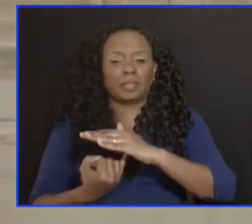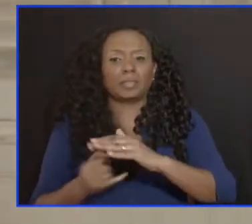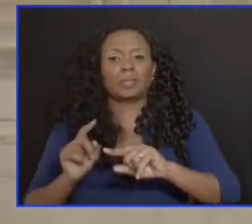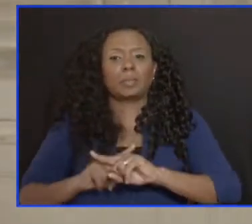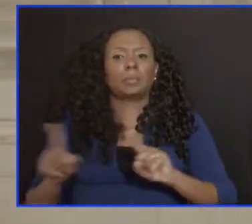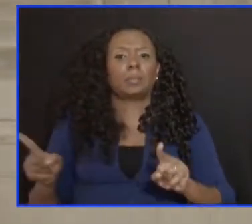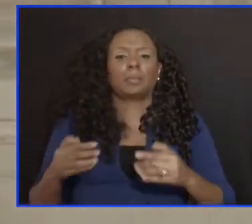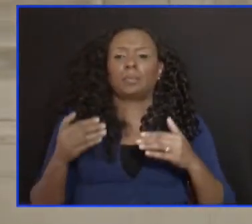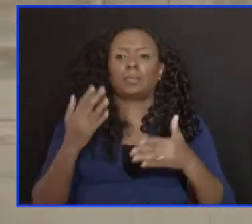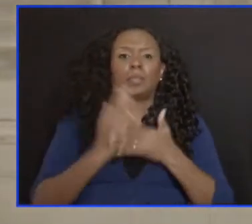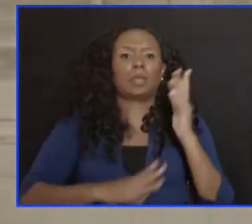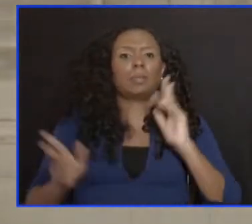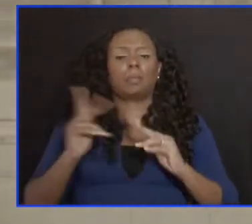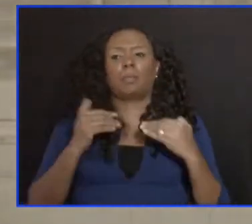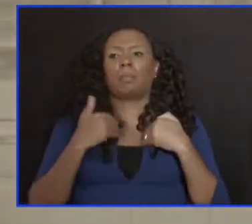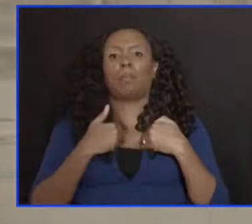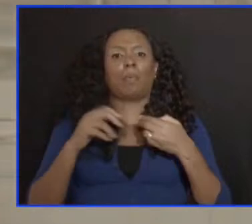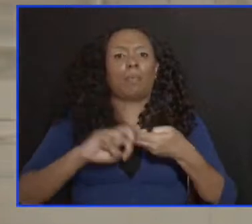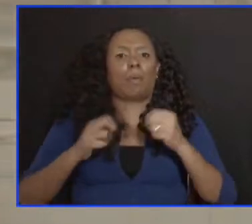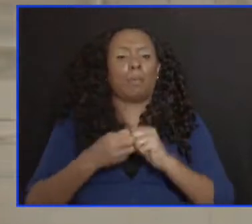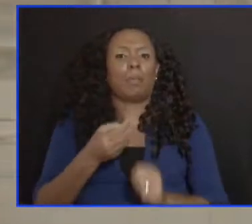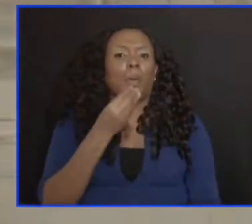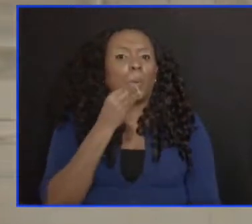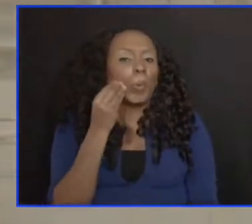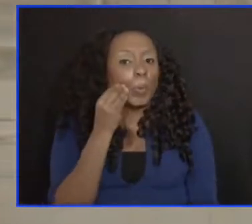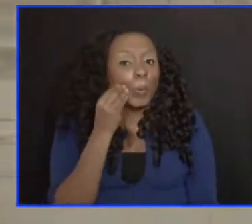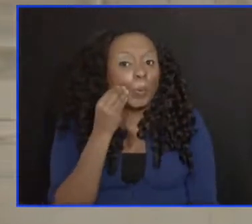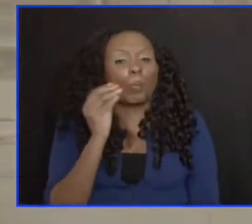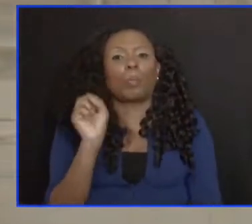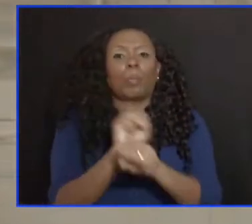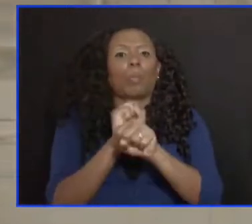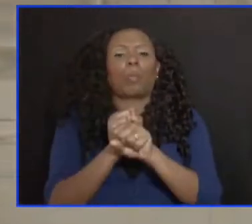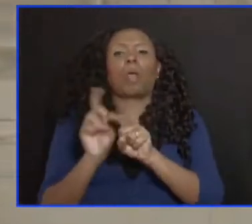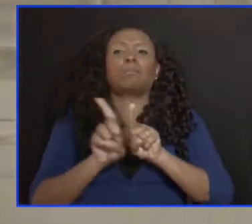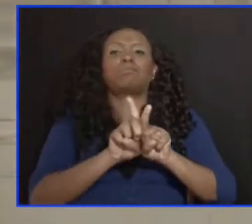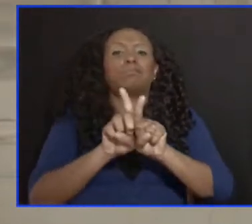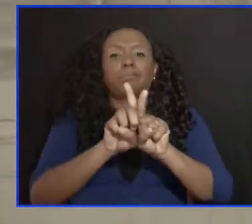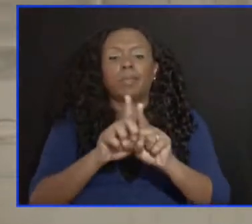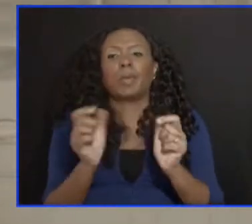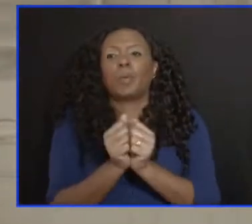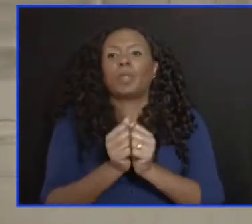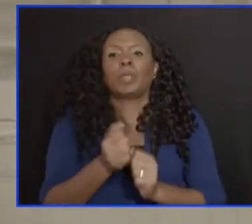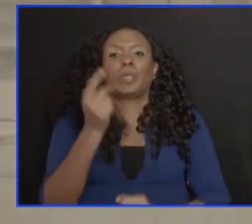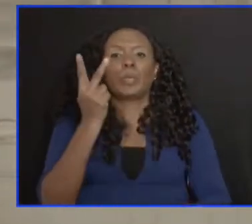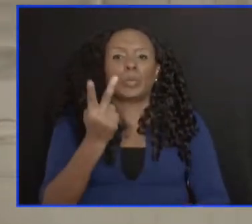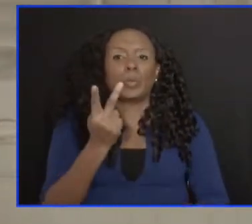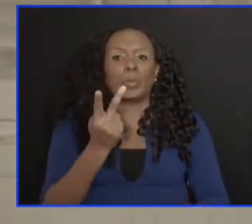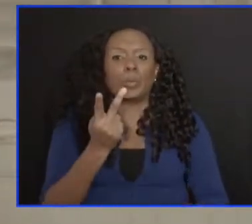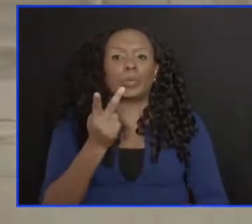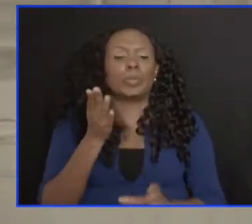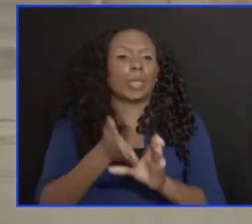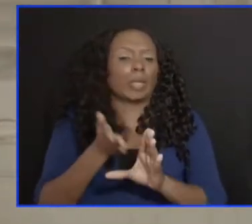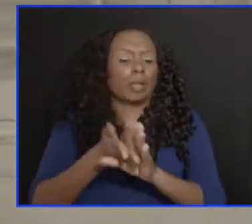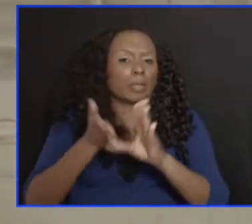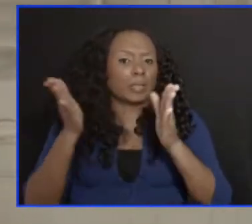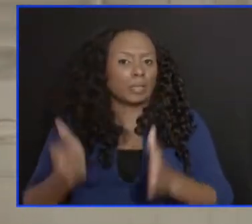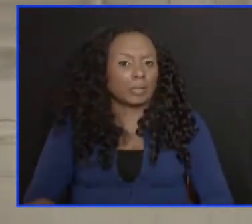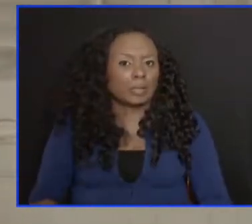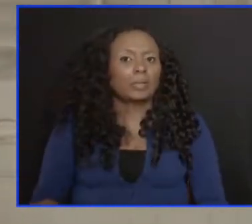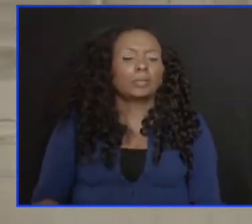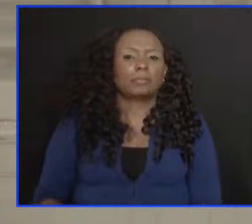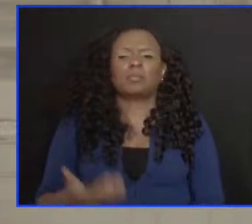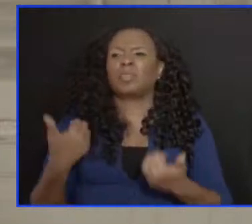had problems at home. We brought in the psychological aids to work along with our now 2 psychologists who are on site to try to